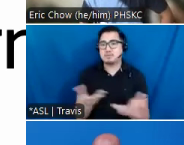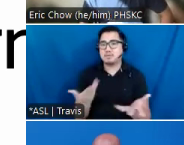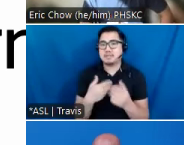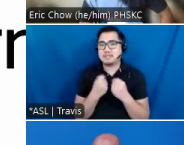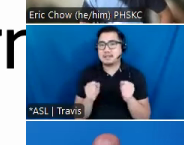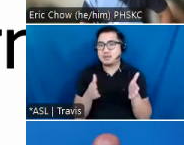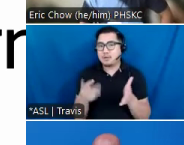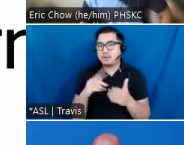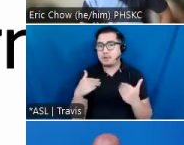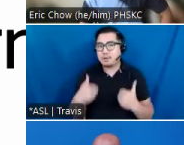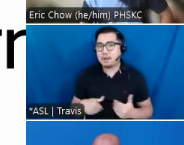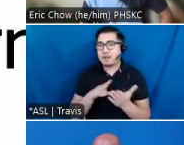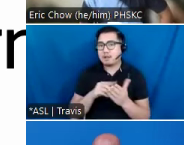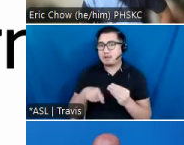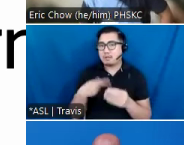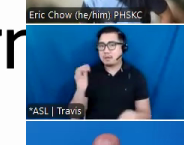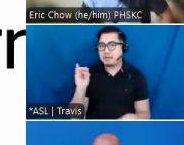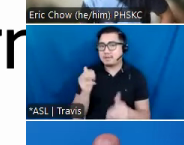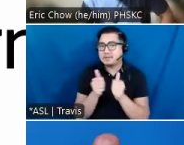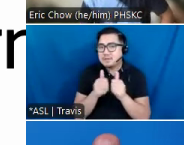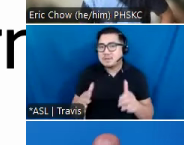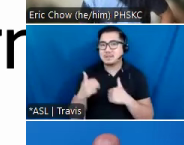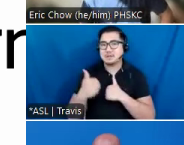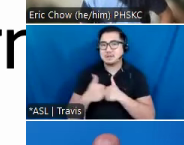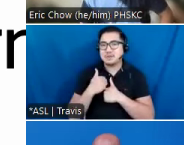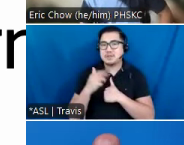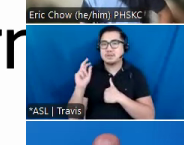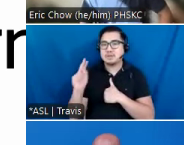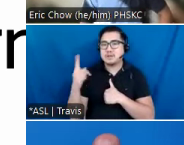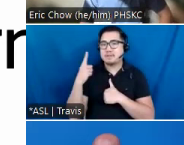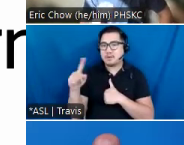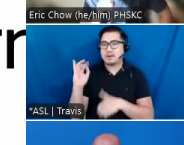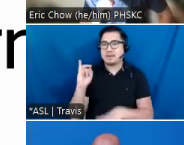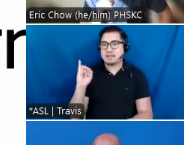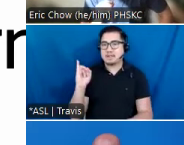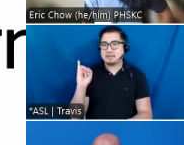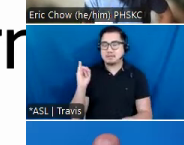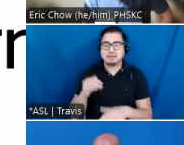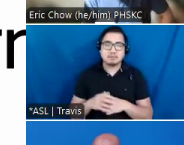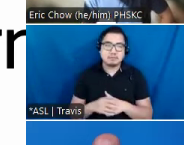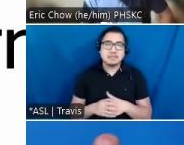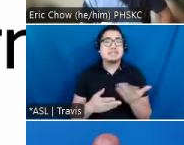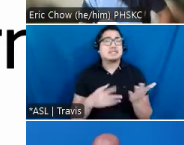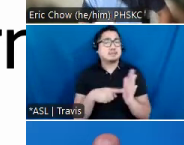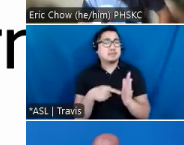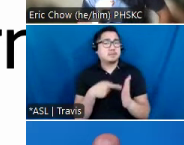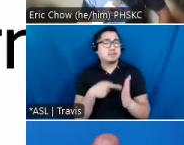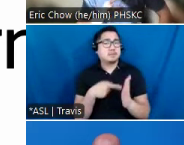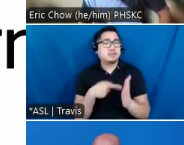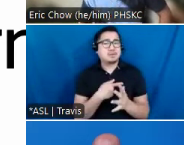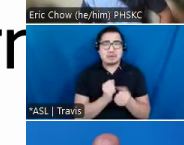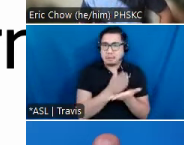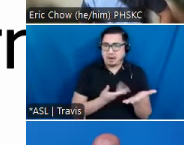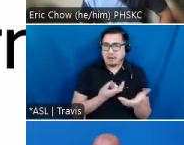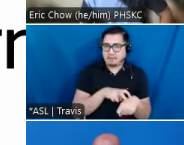our bodies to learn about infection without the risk of infection. So sometimes you give part of a virus so that the virus